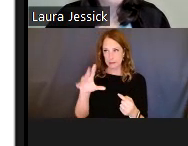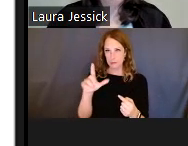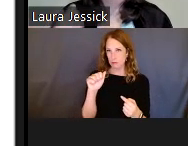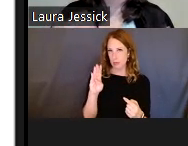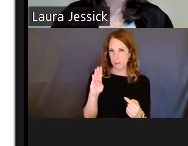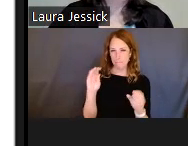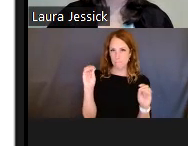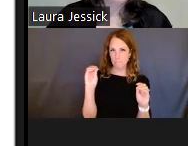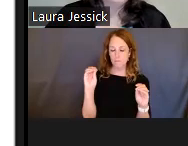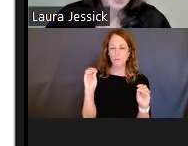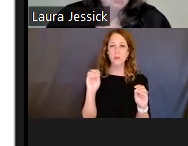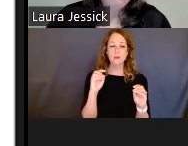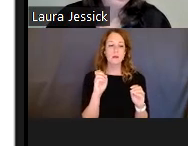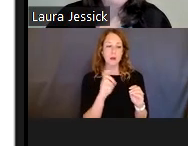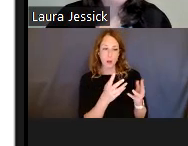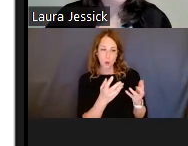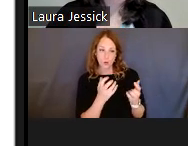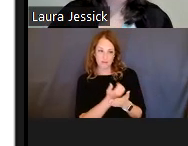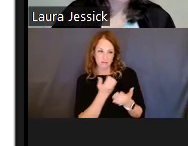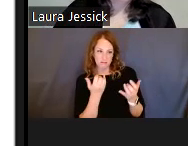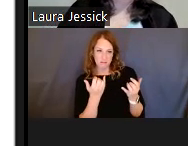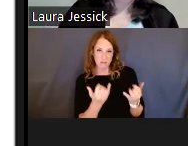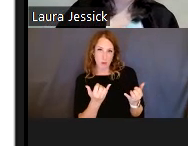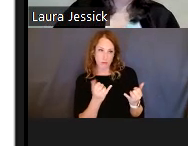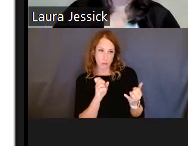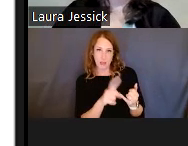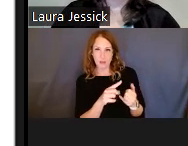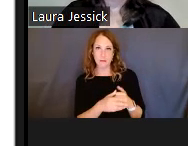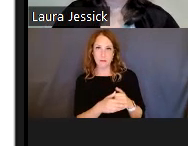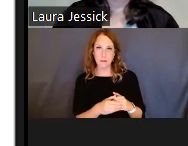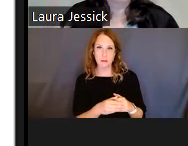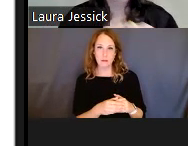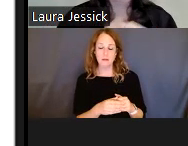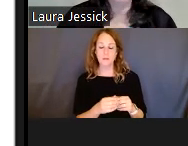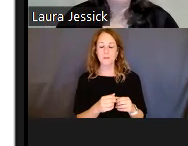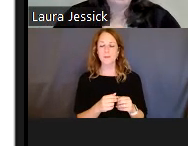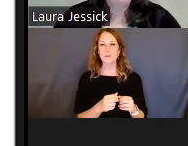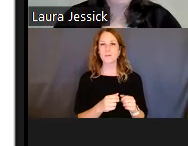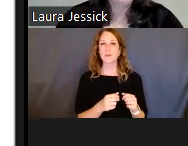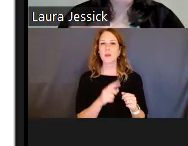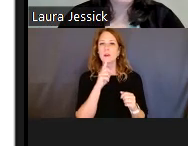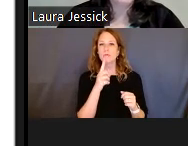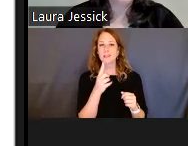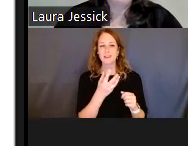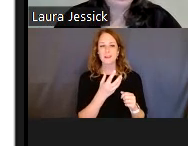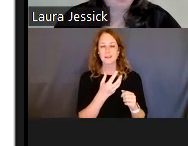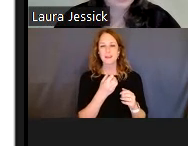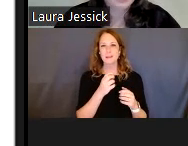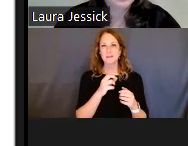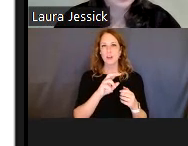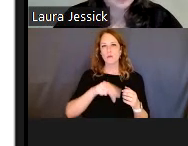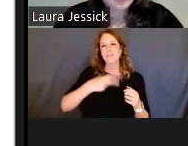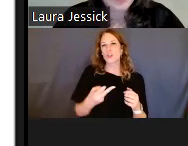would they like to do that now? So essentially, they are revoking the waiver and re-engaging